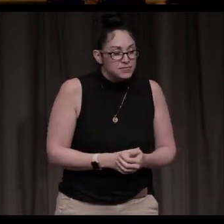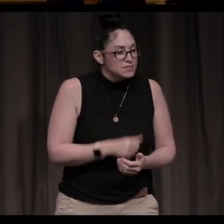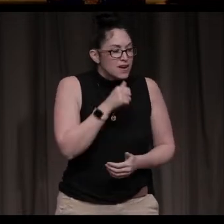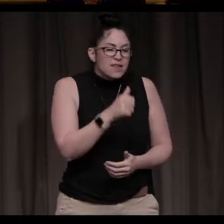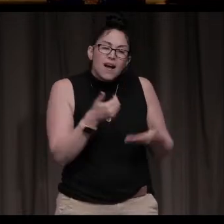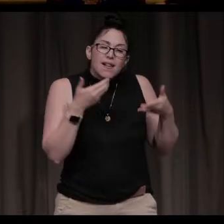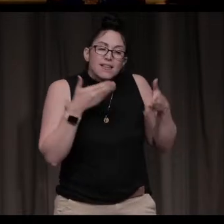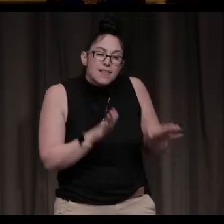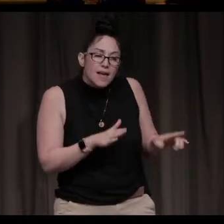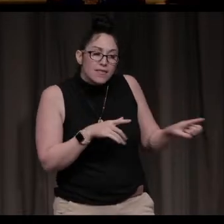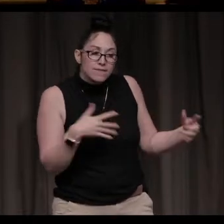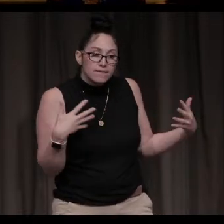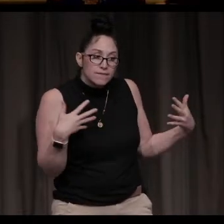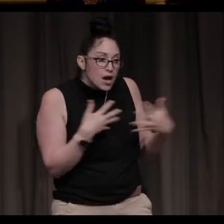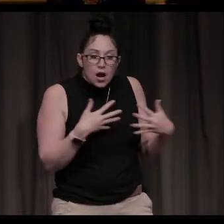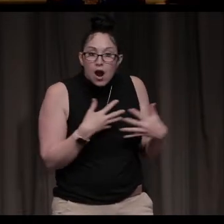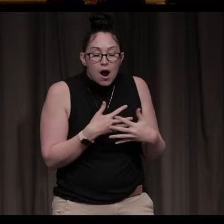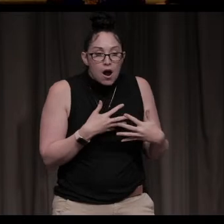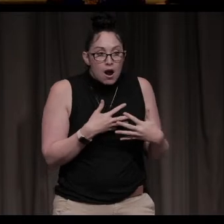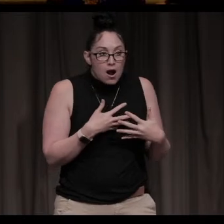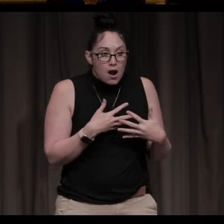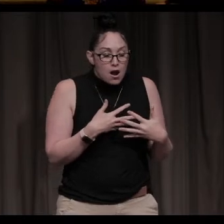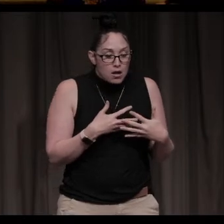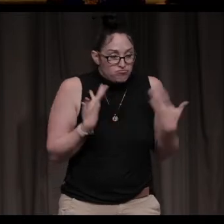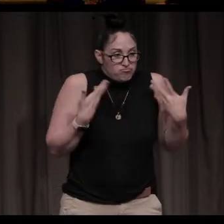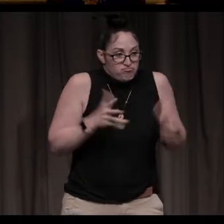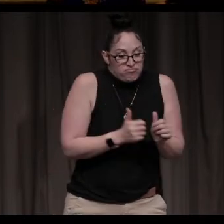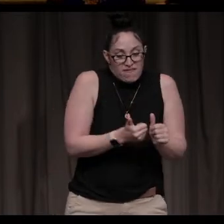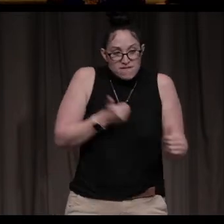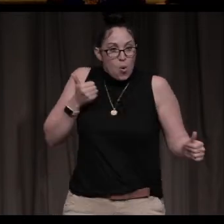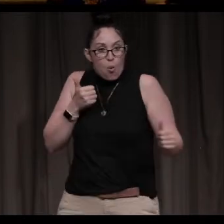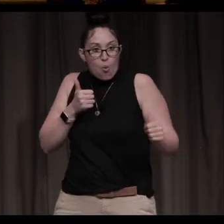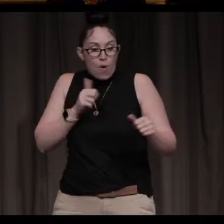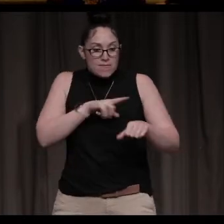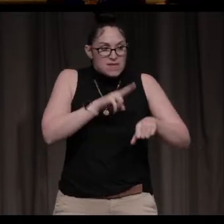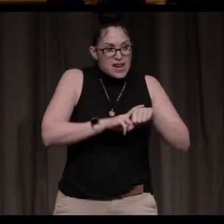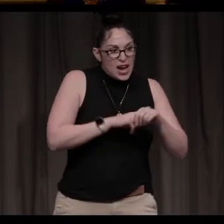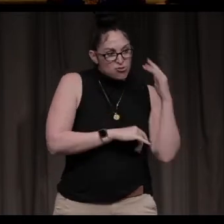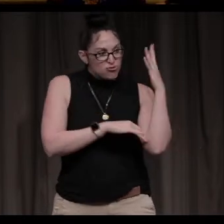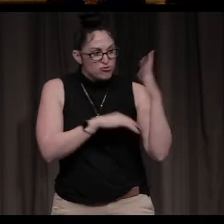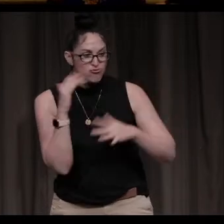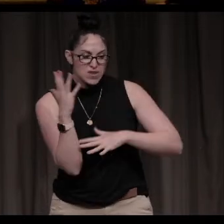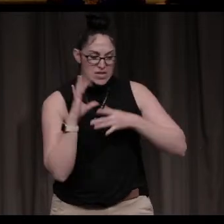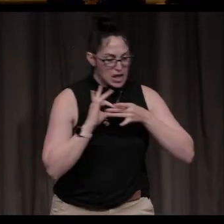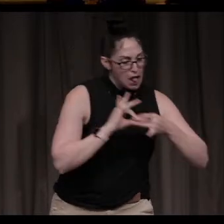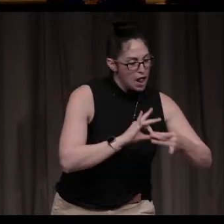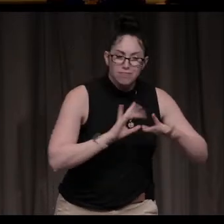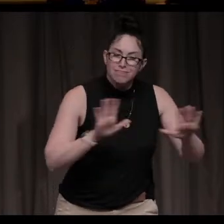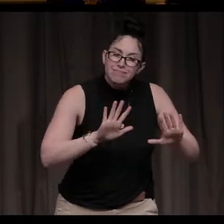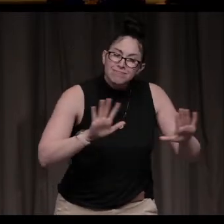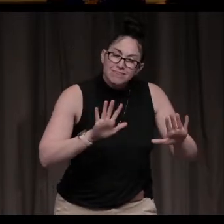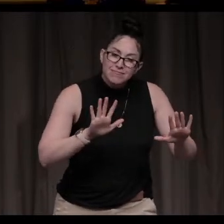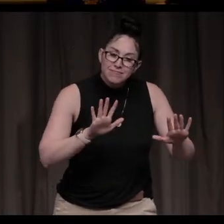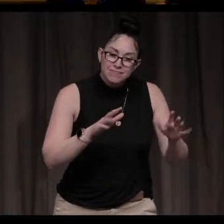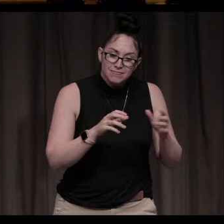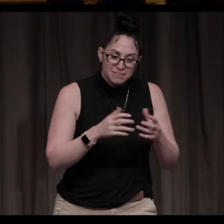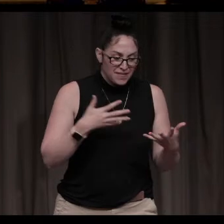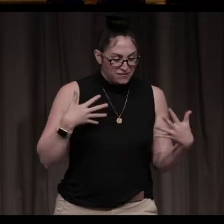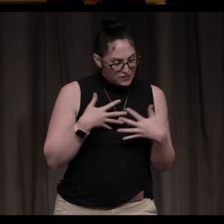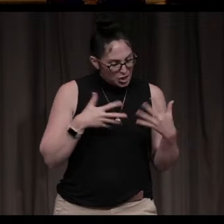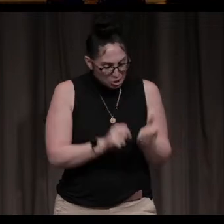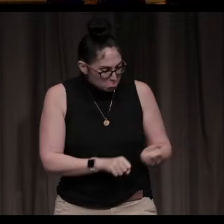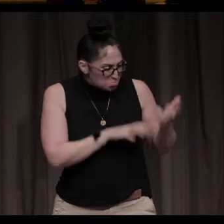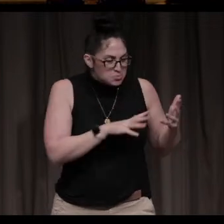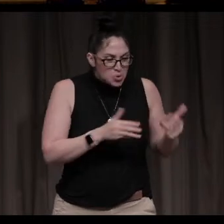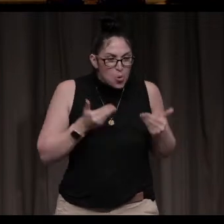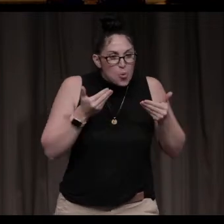things get in the way of establishing your relationship with nature. So I think it's about going beyond your fears to build relationships